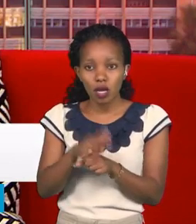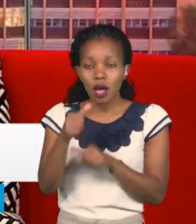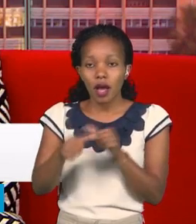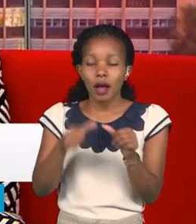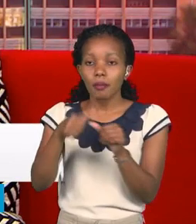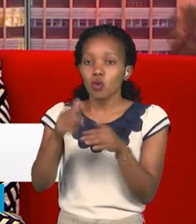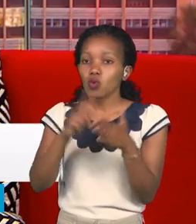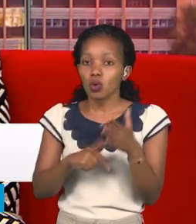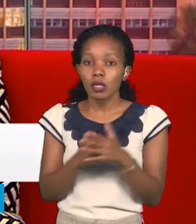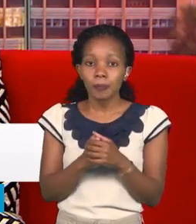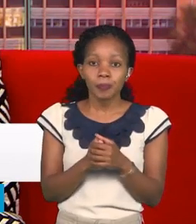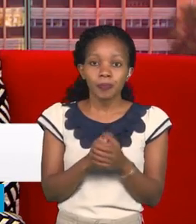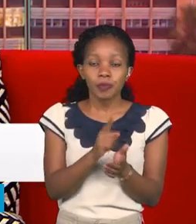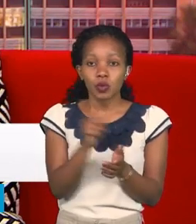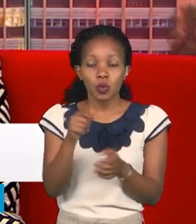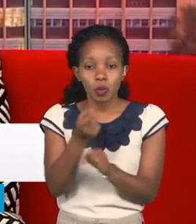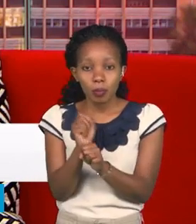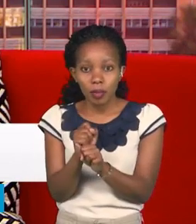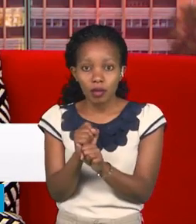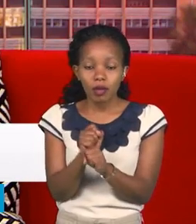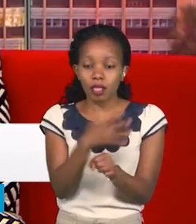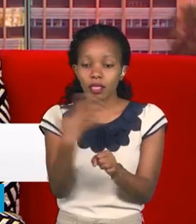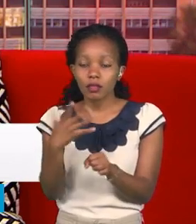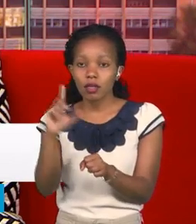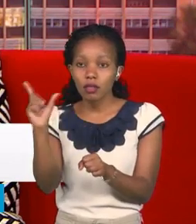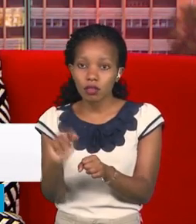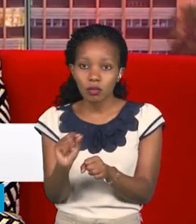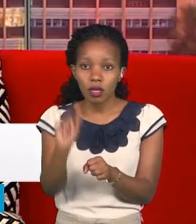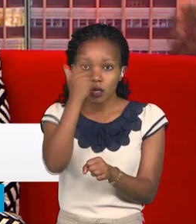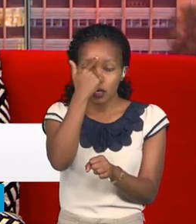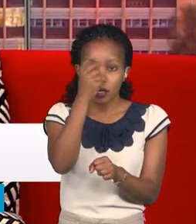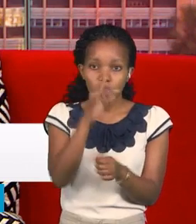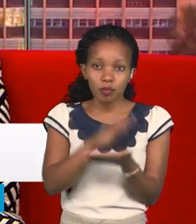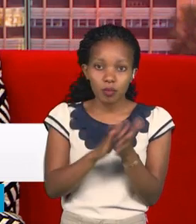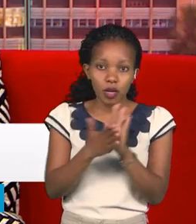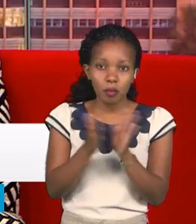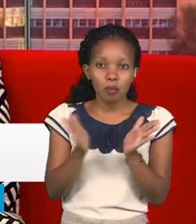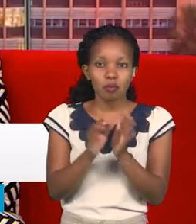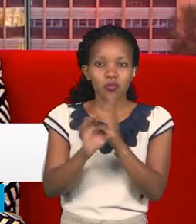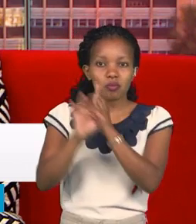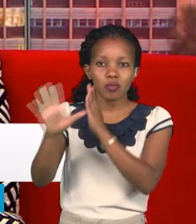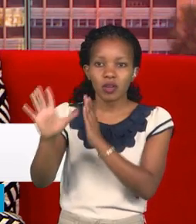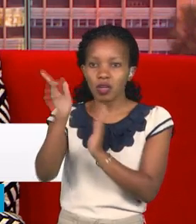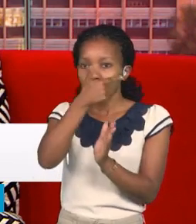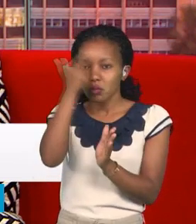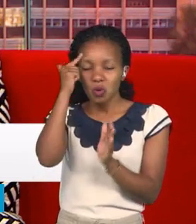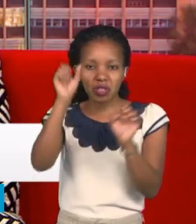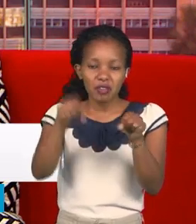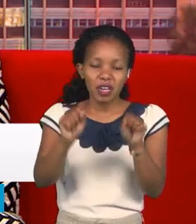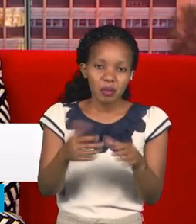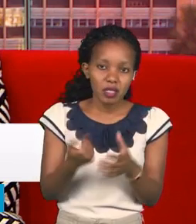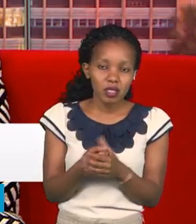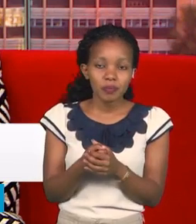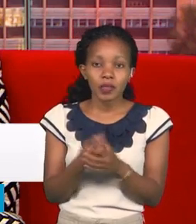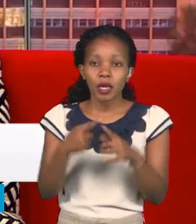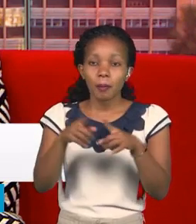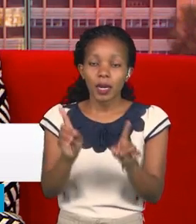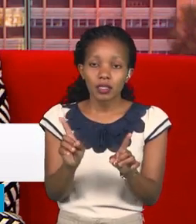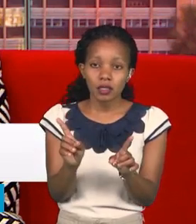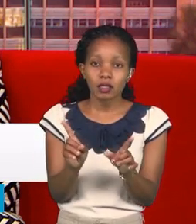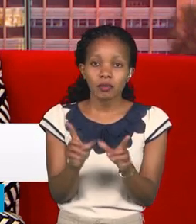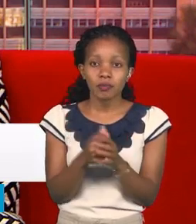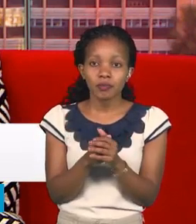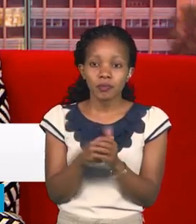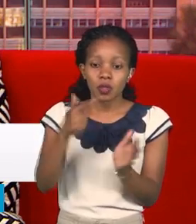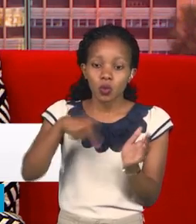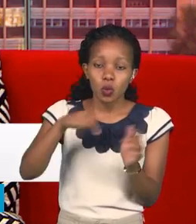of how you make the things affordable. Look at India. Today, if India has become so popular, it's because of the affordability, right? But then we